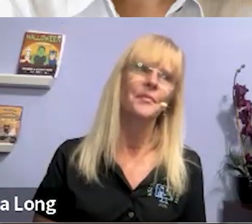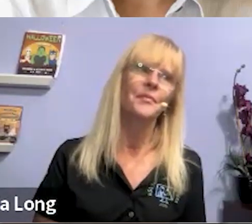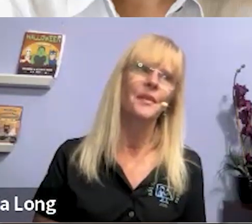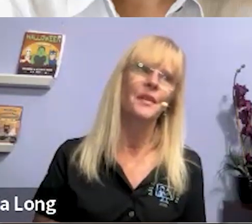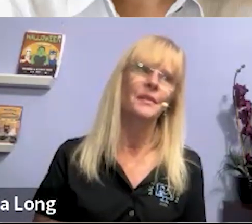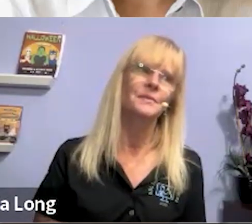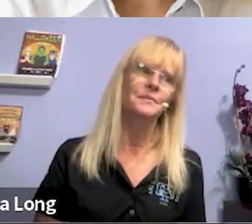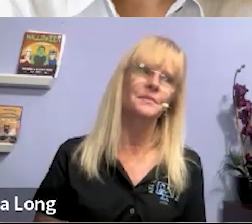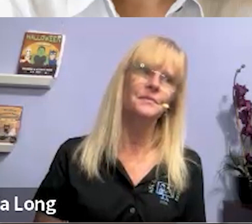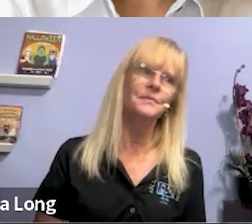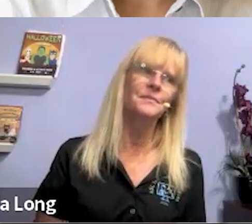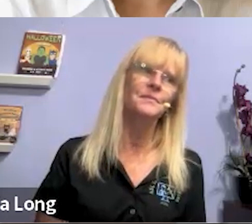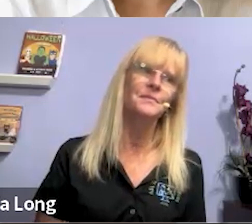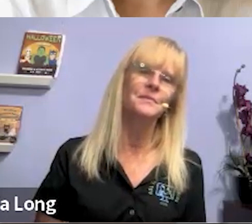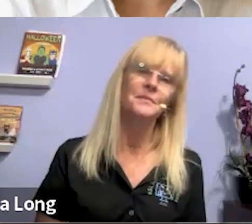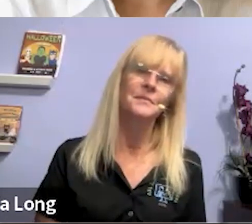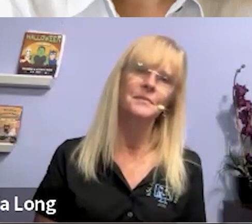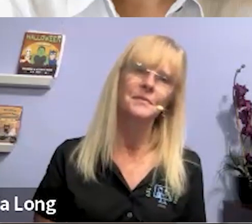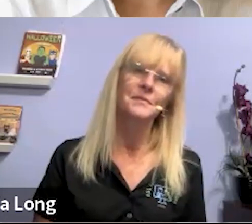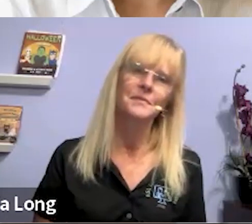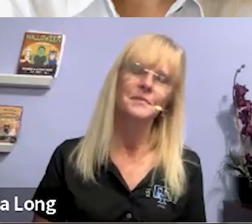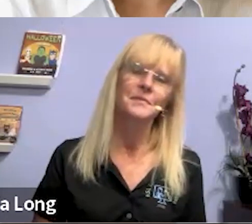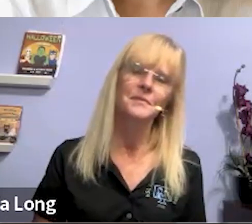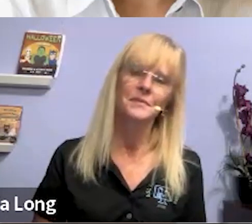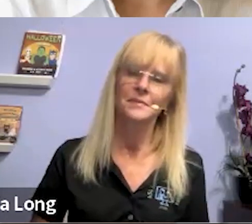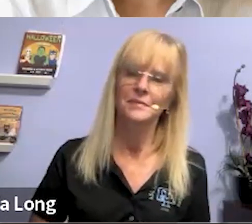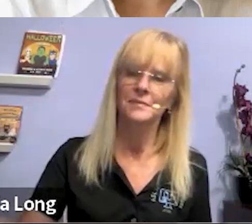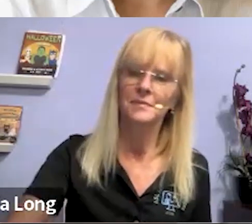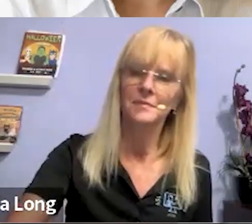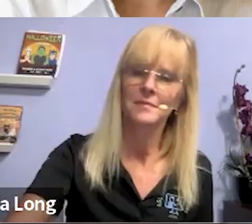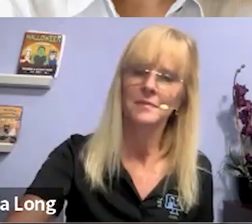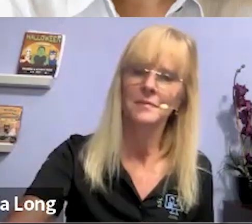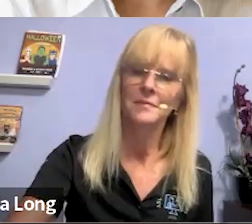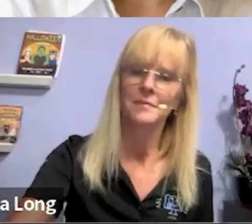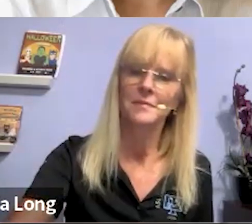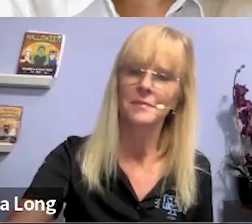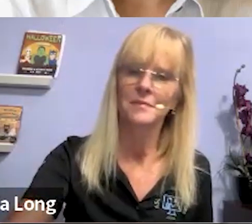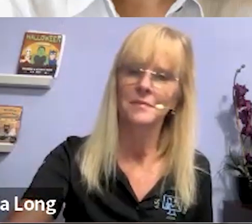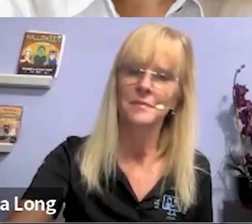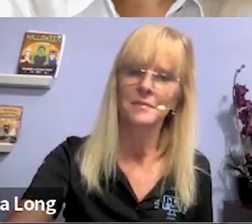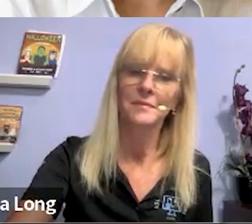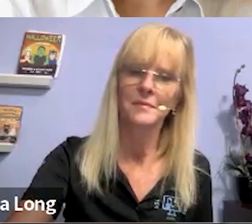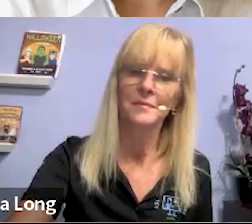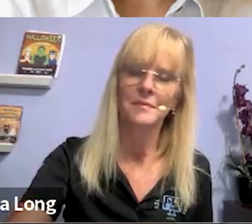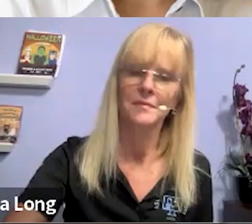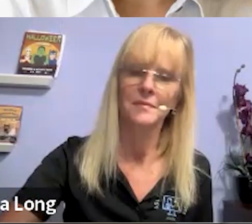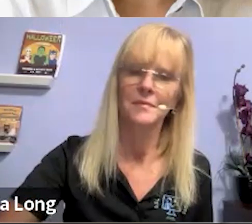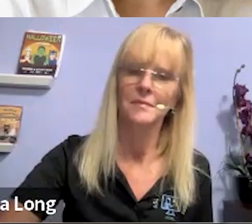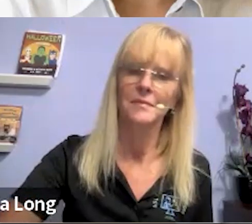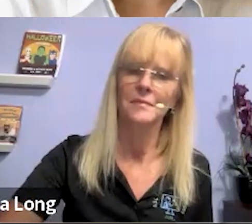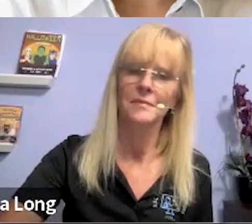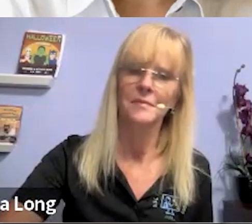funds, mostly because the membership fee was minimal compared to the amount of time I